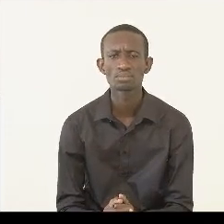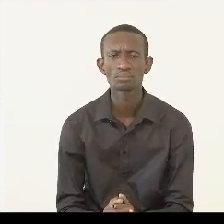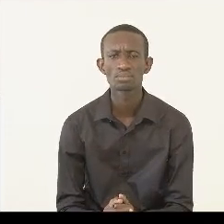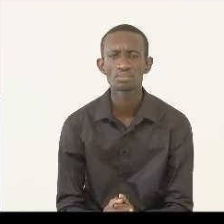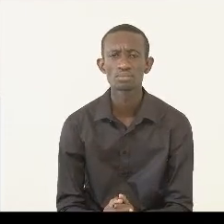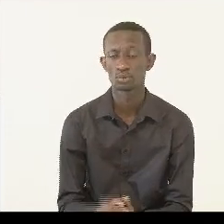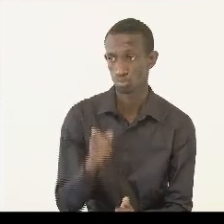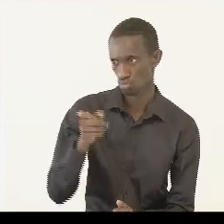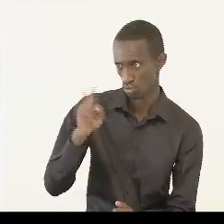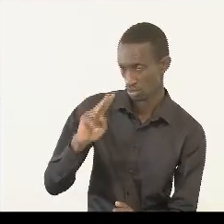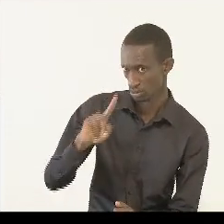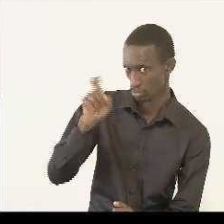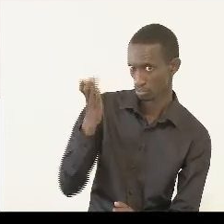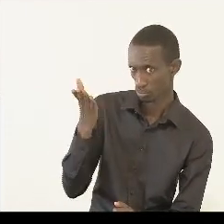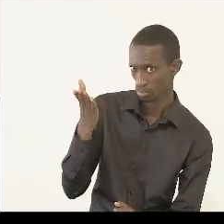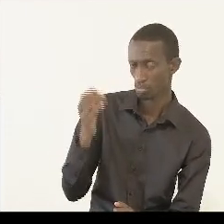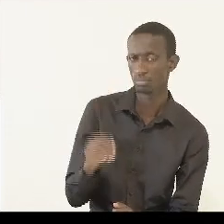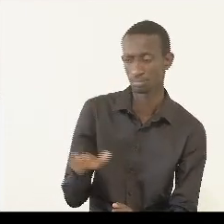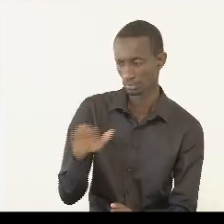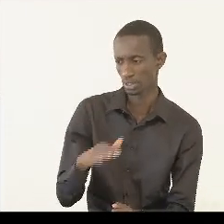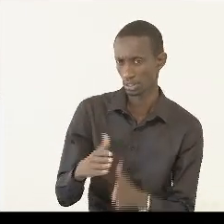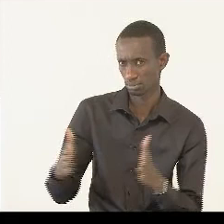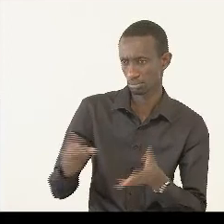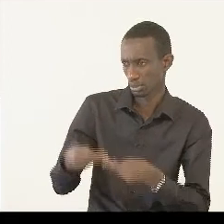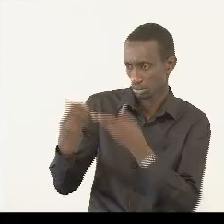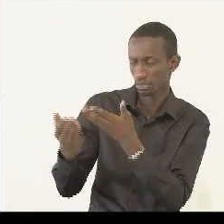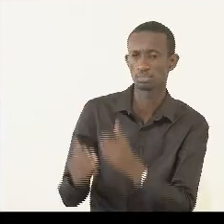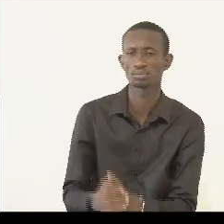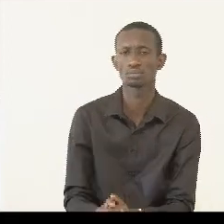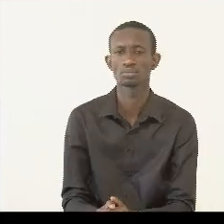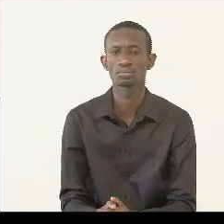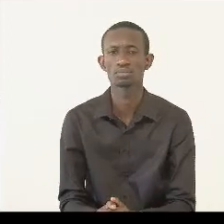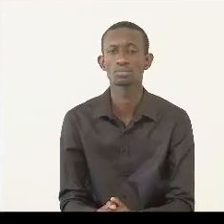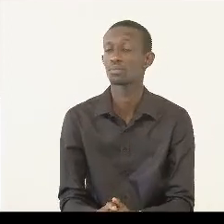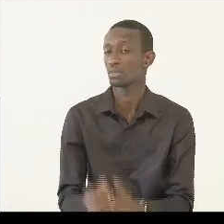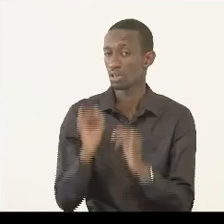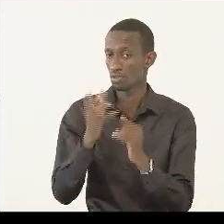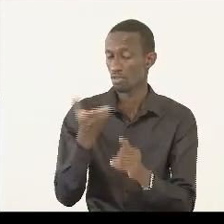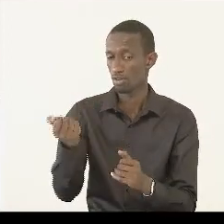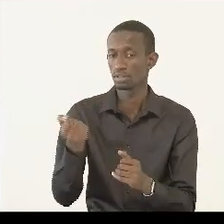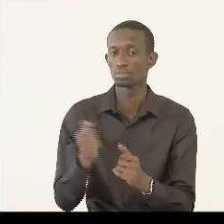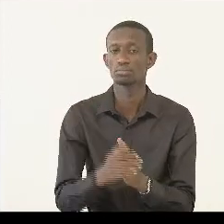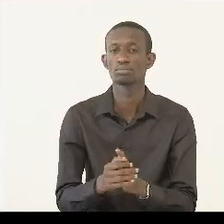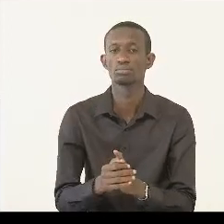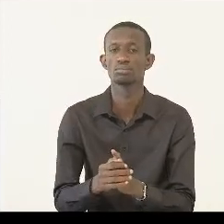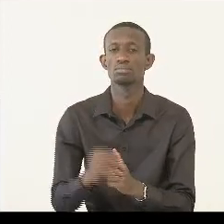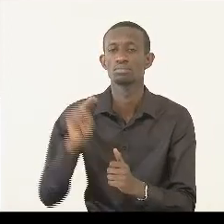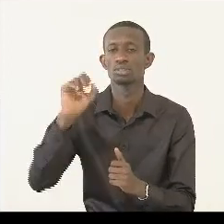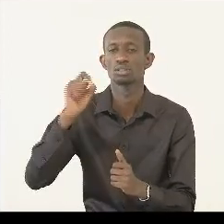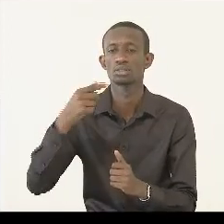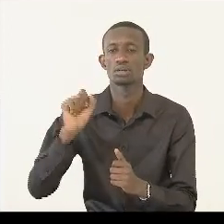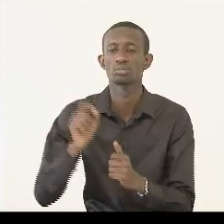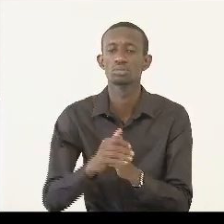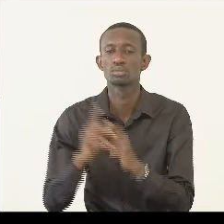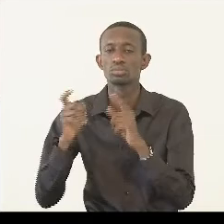You answer the question in the spaces provided. So if you take a snapshot and then later in your own